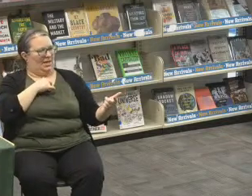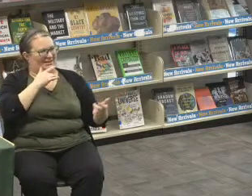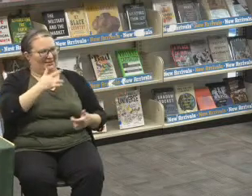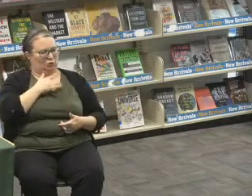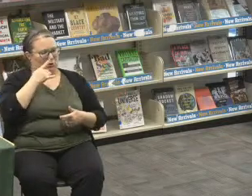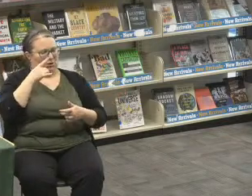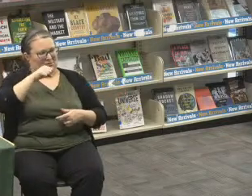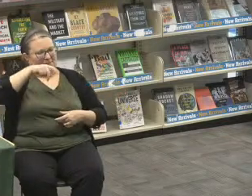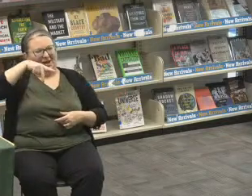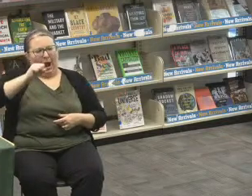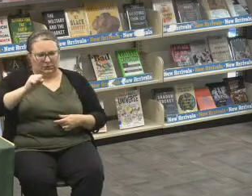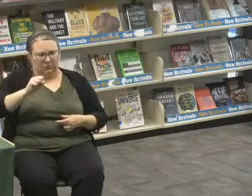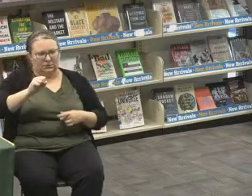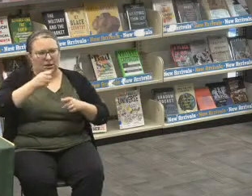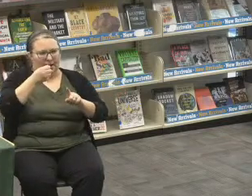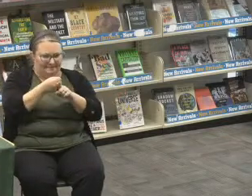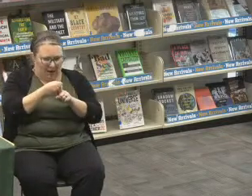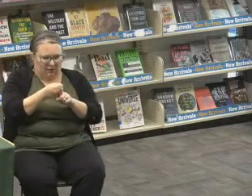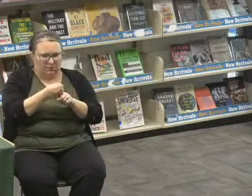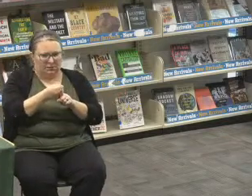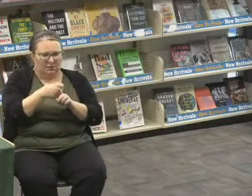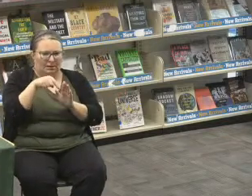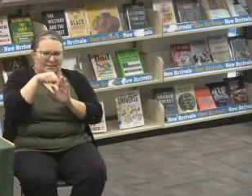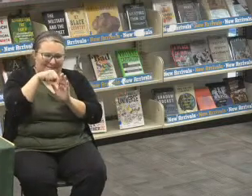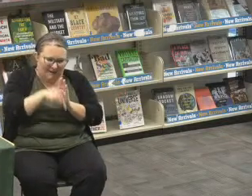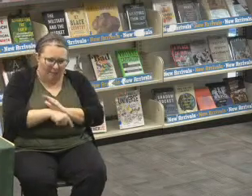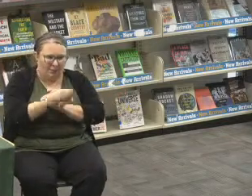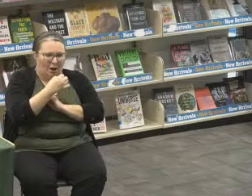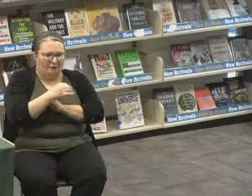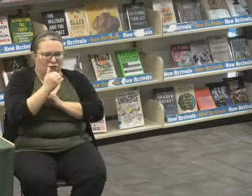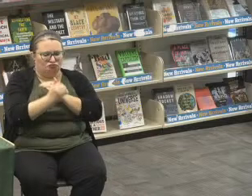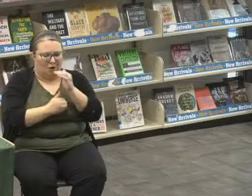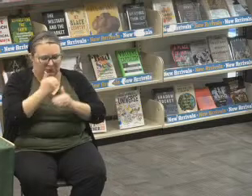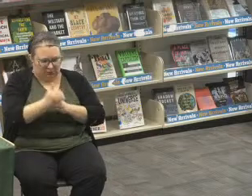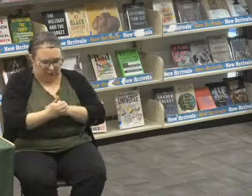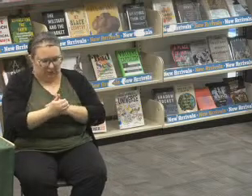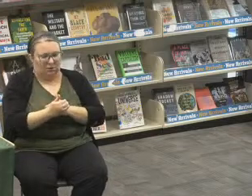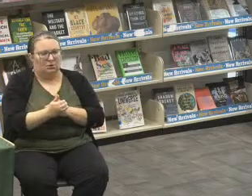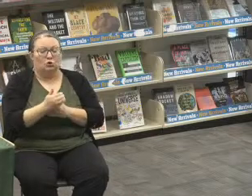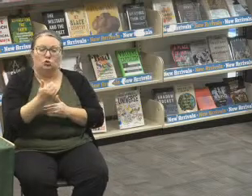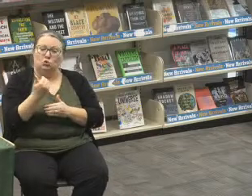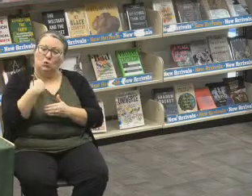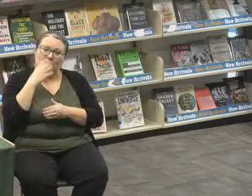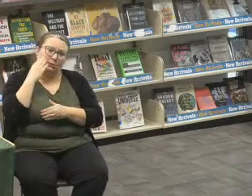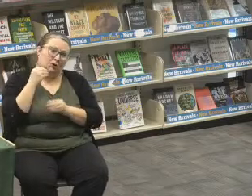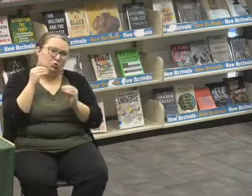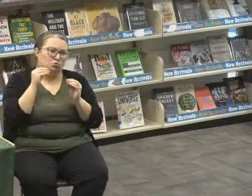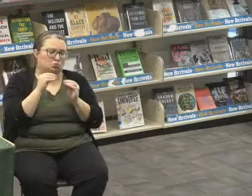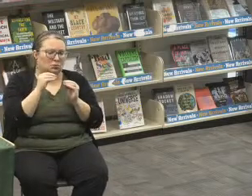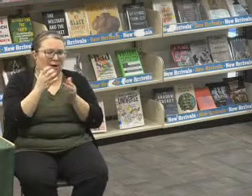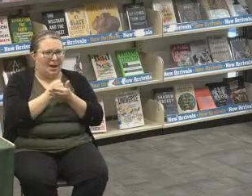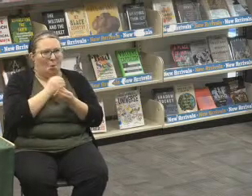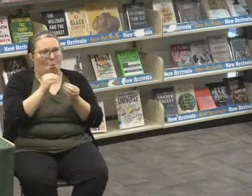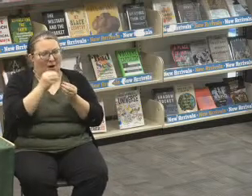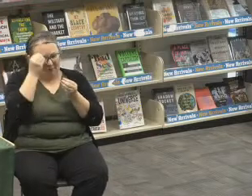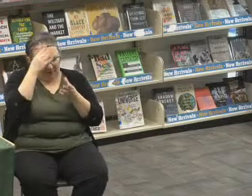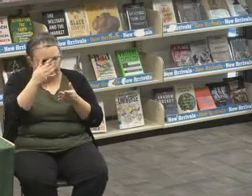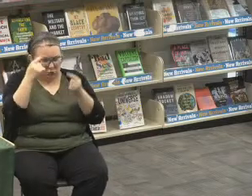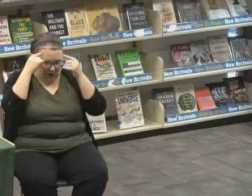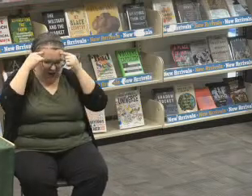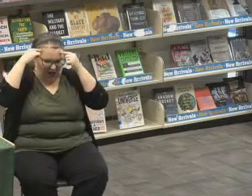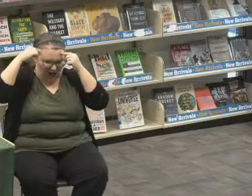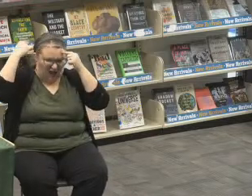is something that impacts depth of processing. So you actually get kind of more information and your brain churns